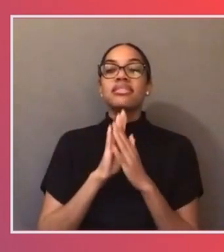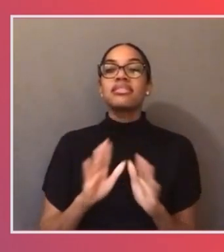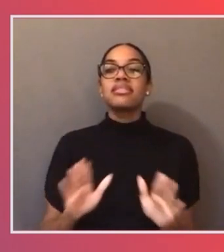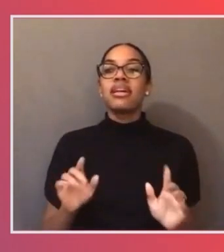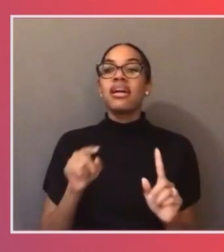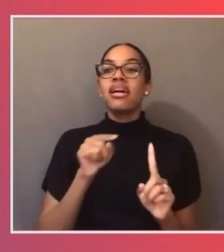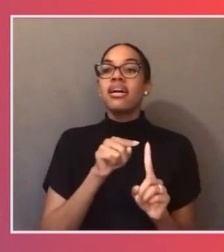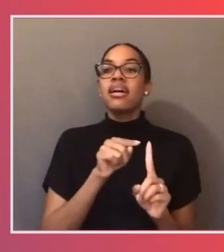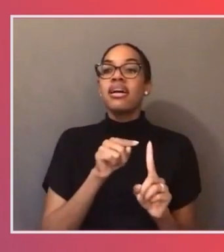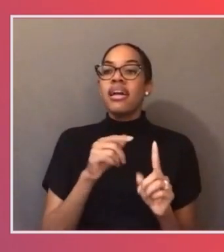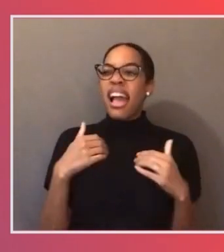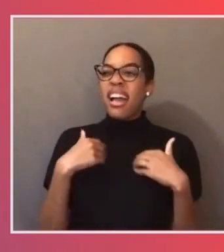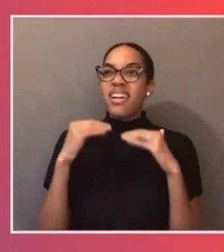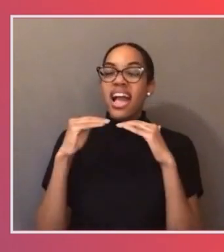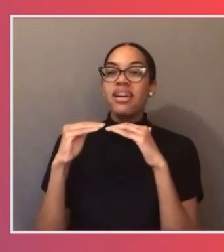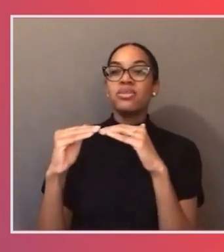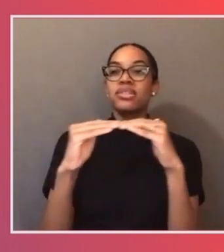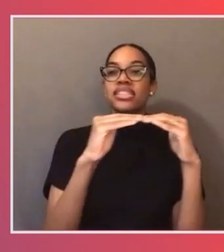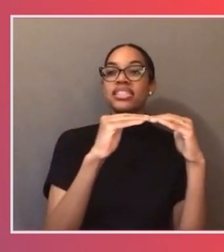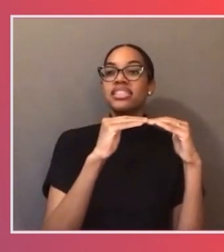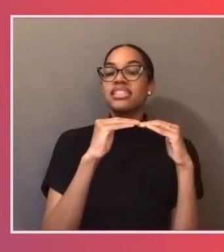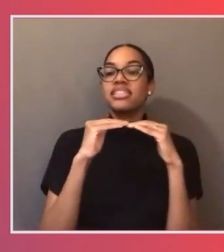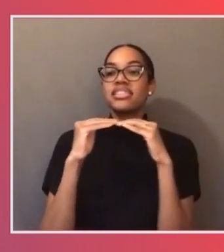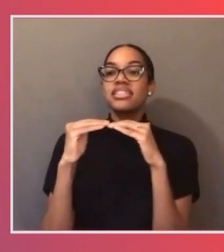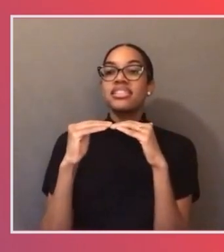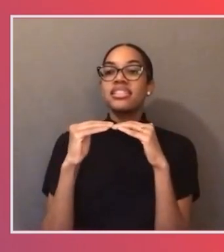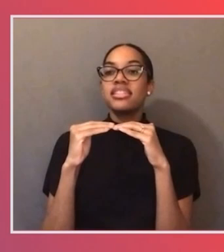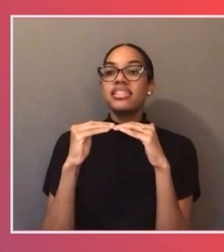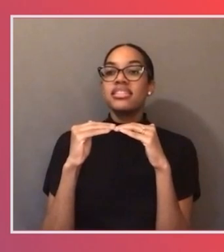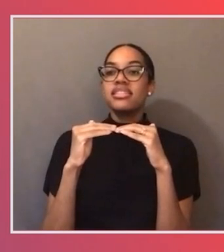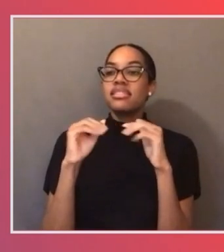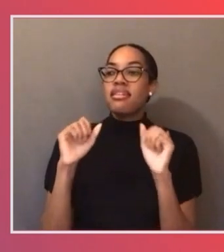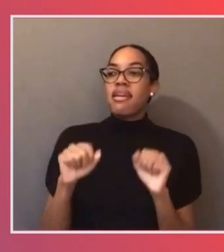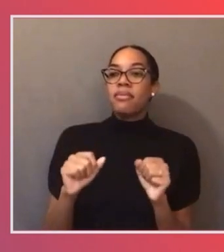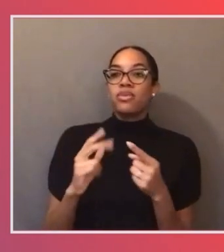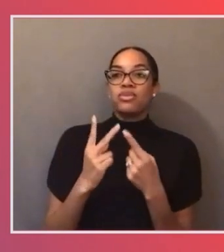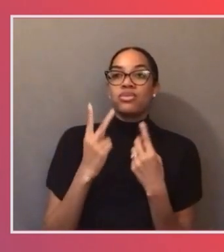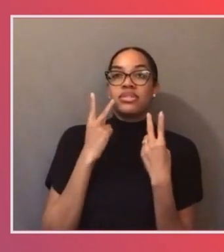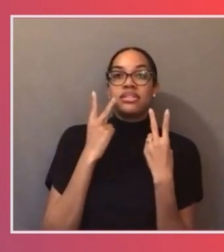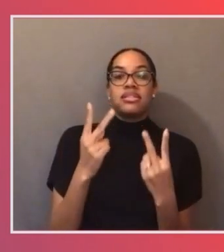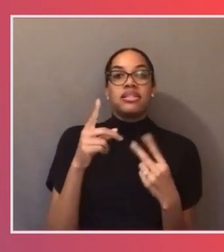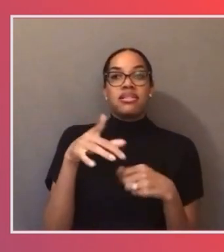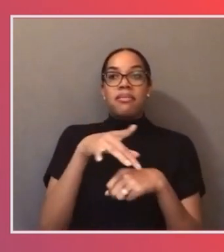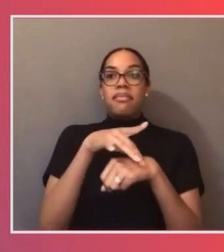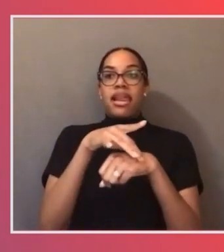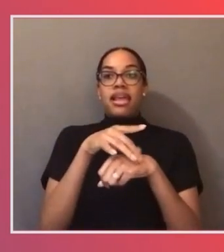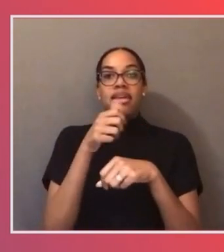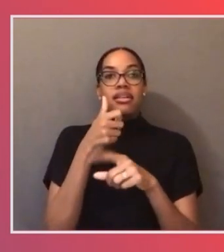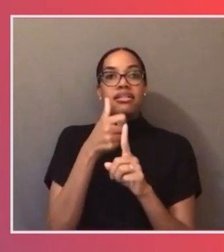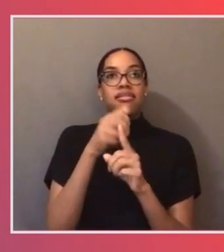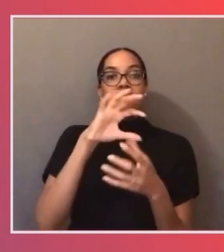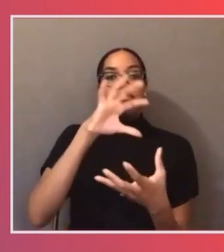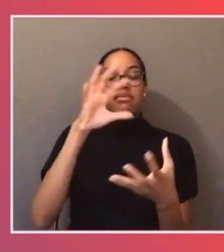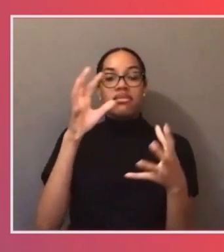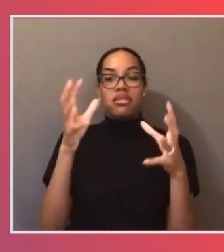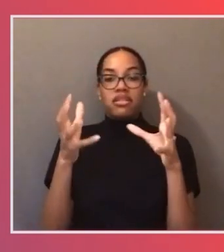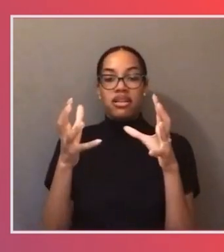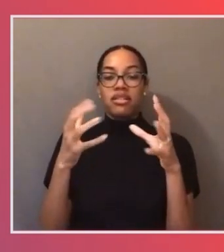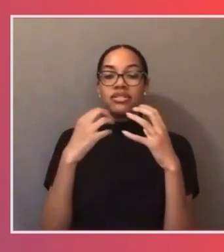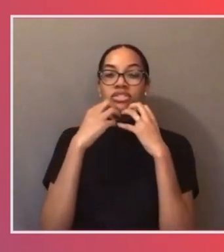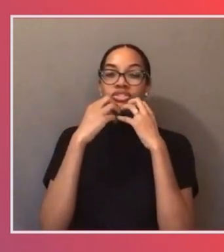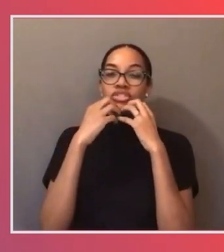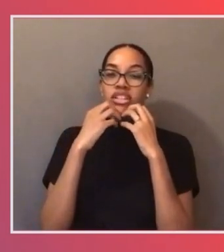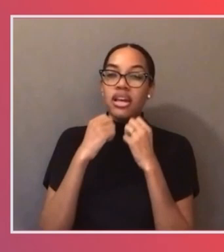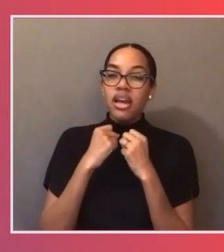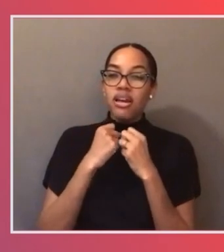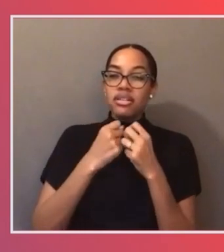we cherish this God-given planet and where we value education of our children and